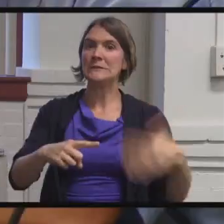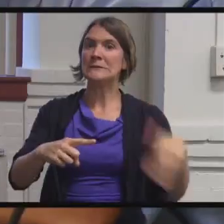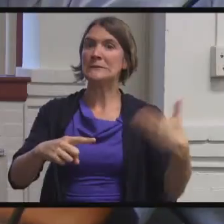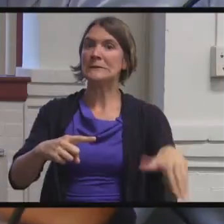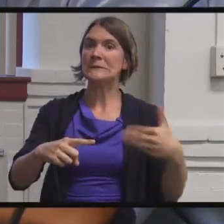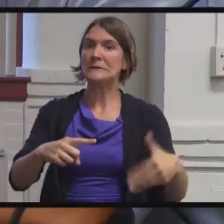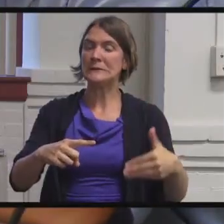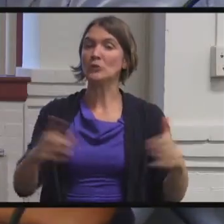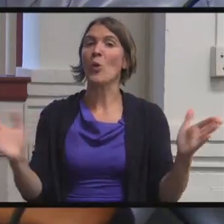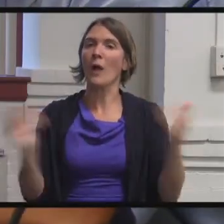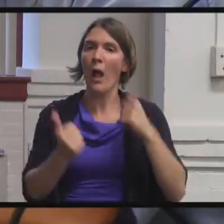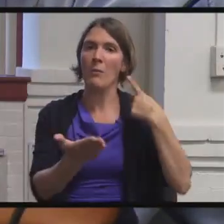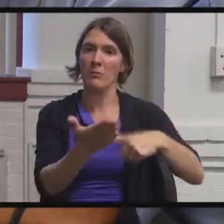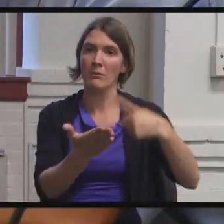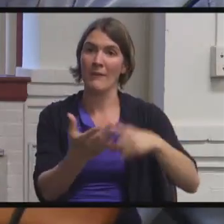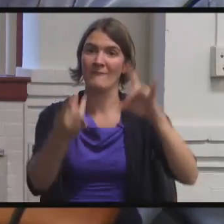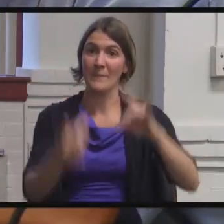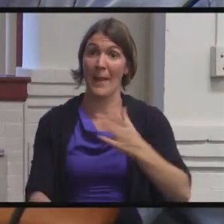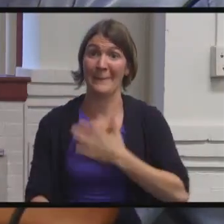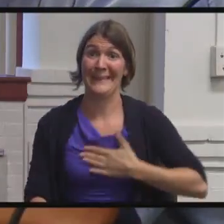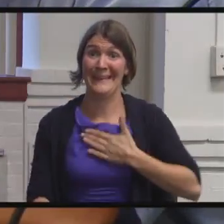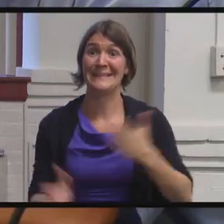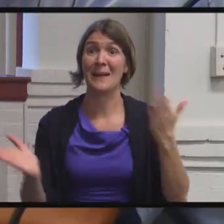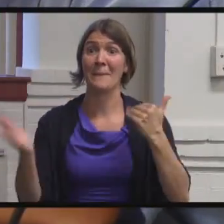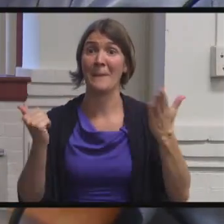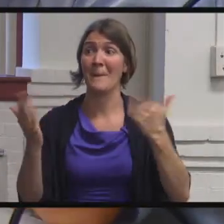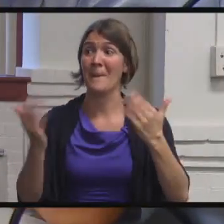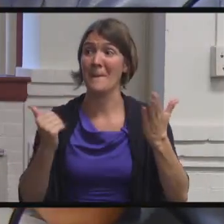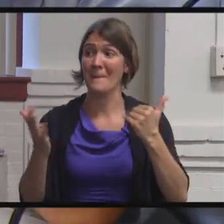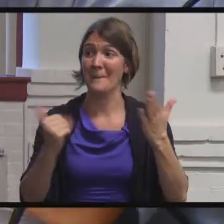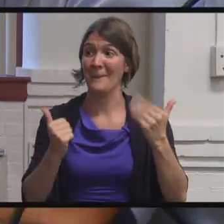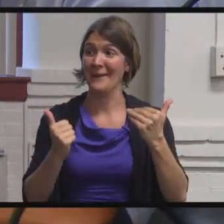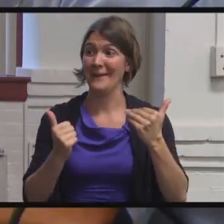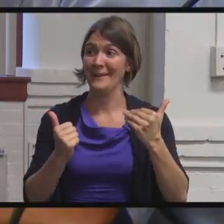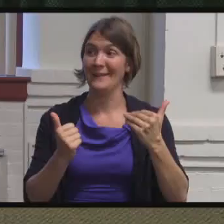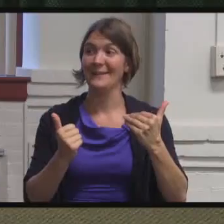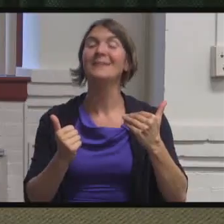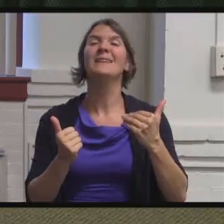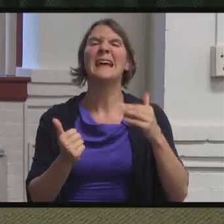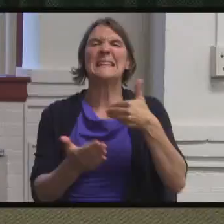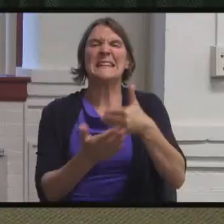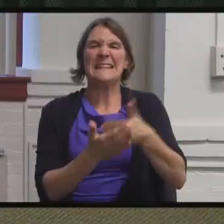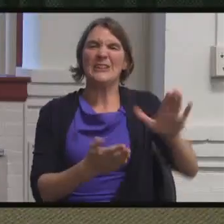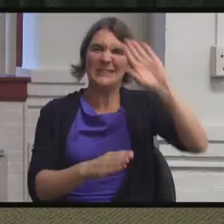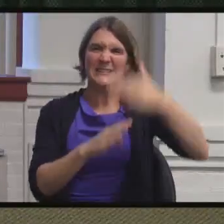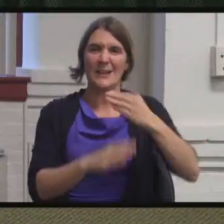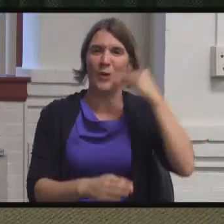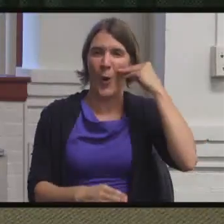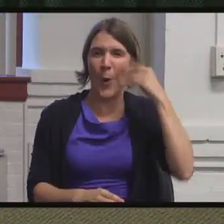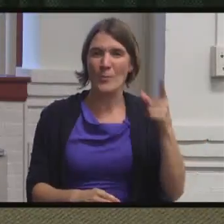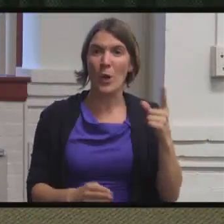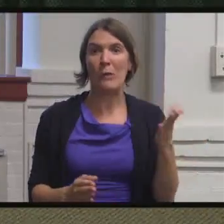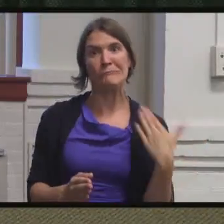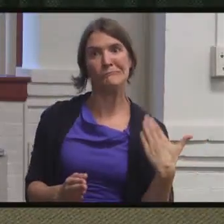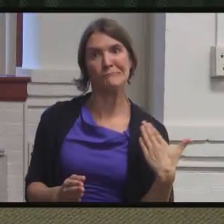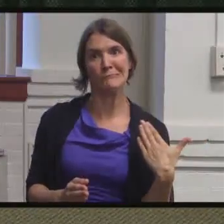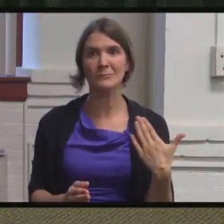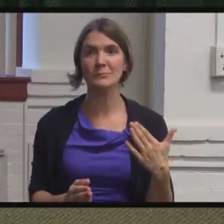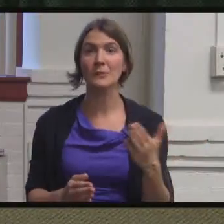trying to get out there and get people to come and speak about it. So get out there Thursday, 8